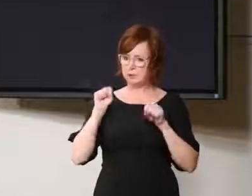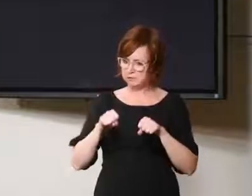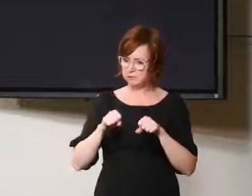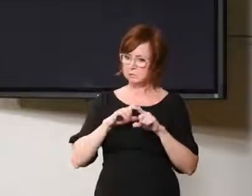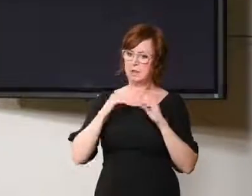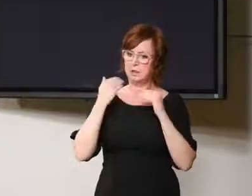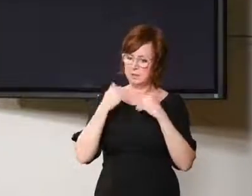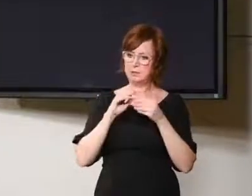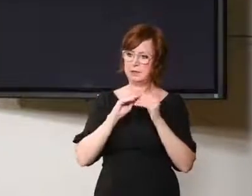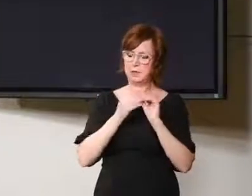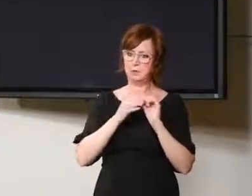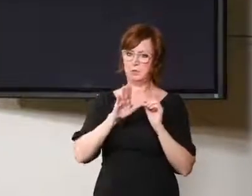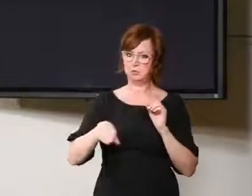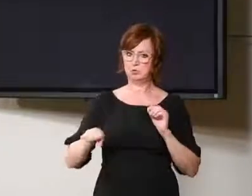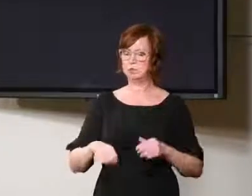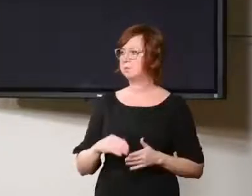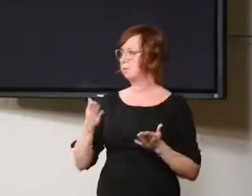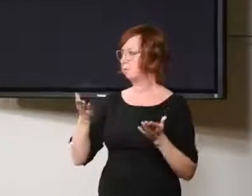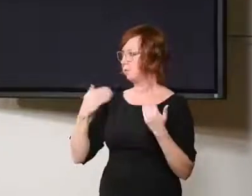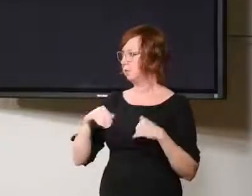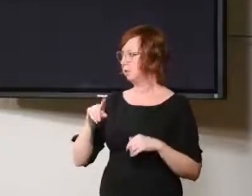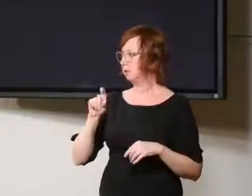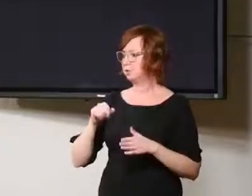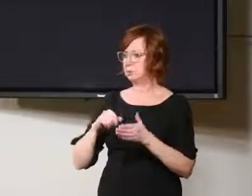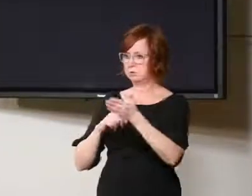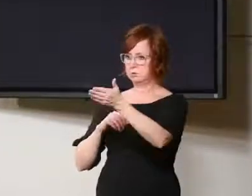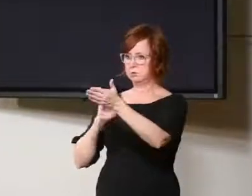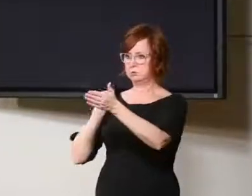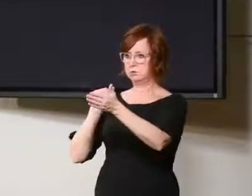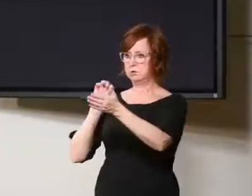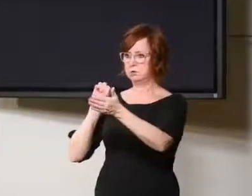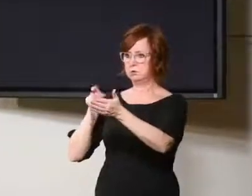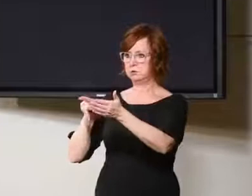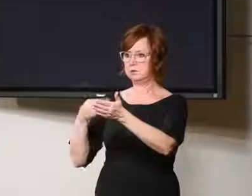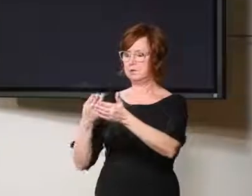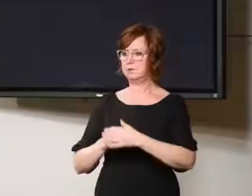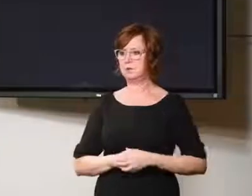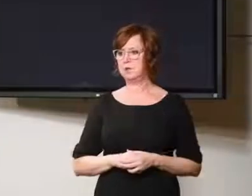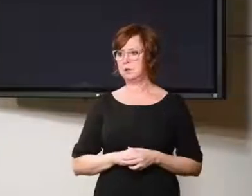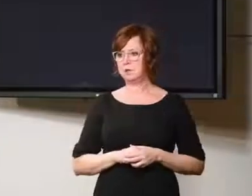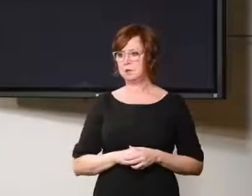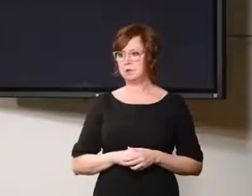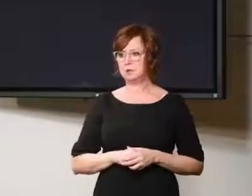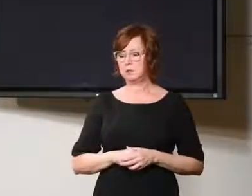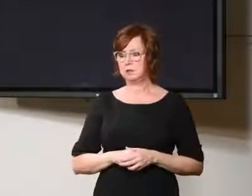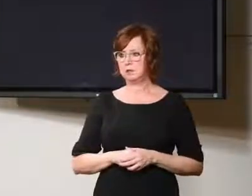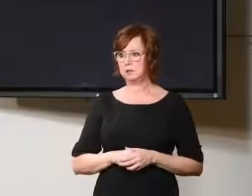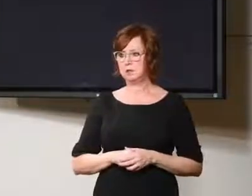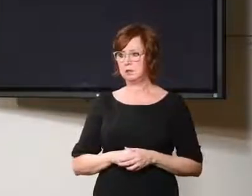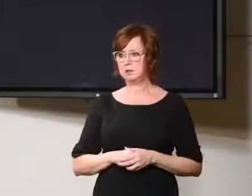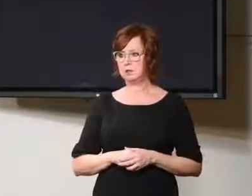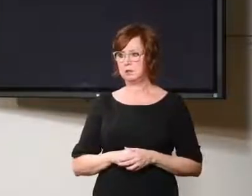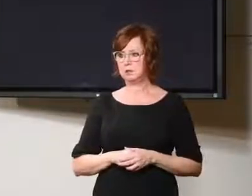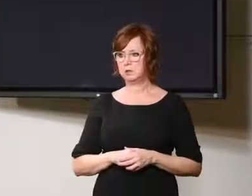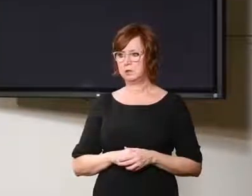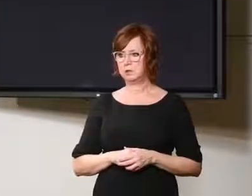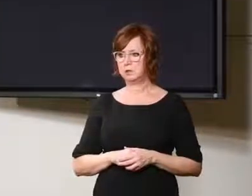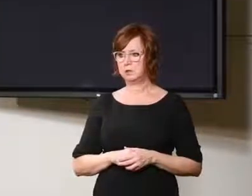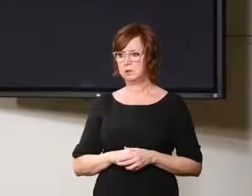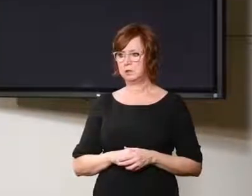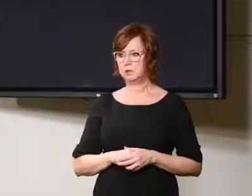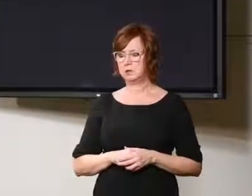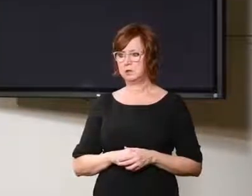fashion. We'll take our next question from the room. Steph? Yeah. Premier, what month do you expect